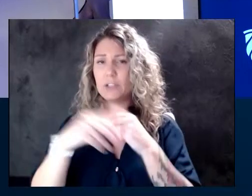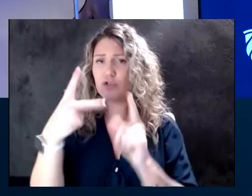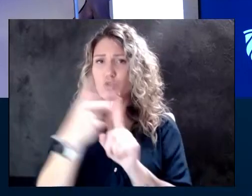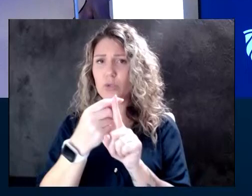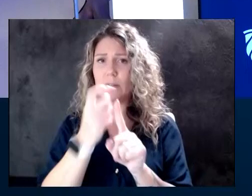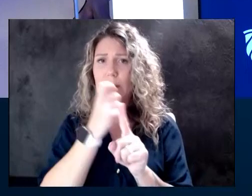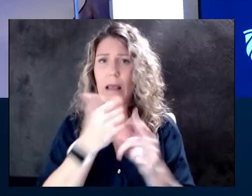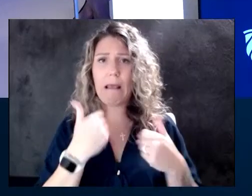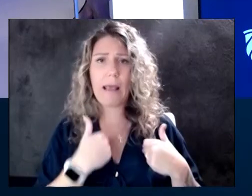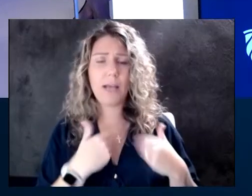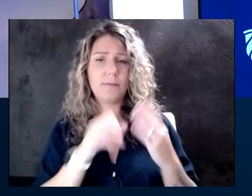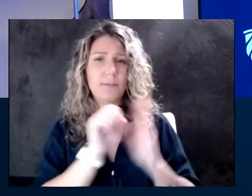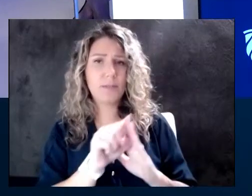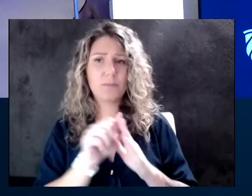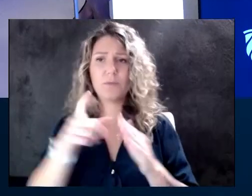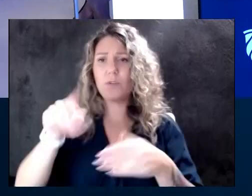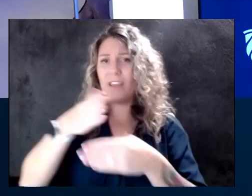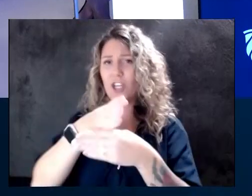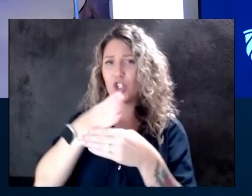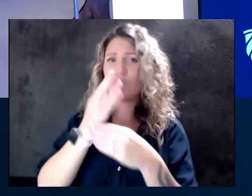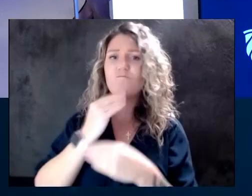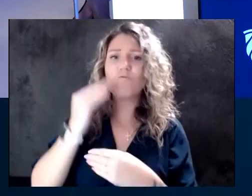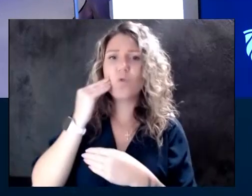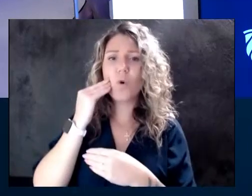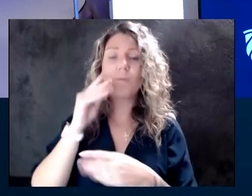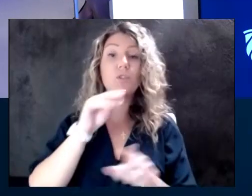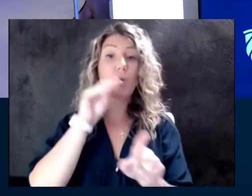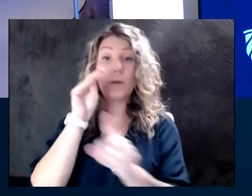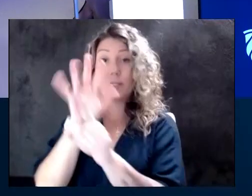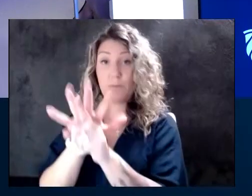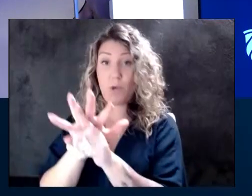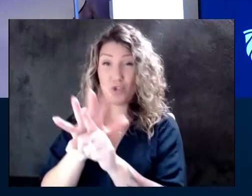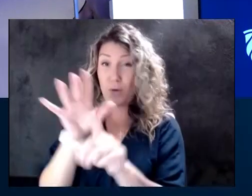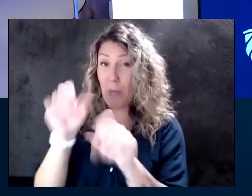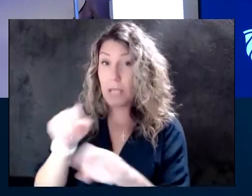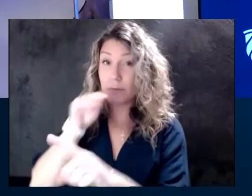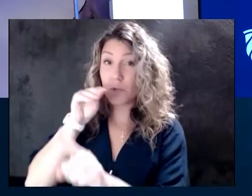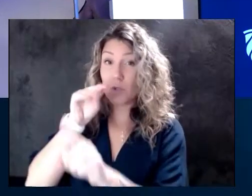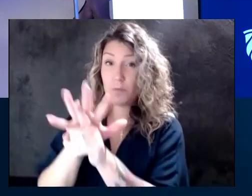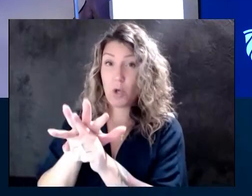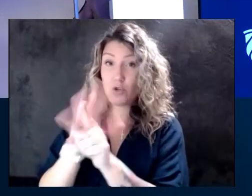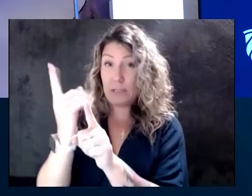home. So exposure, I don't know. Possible exposure.